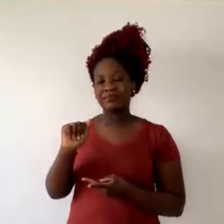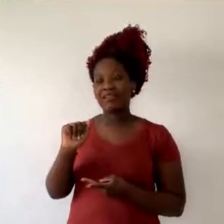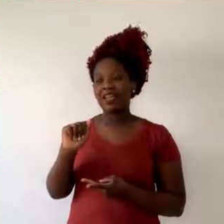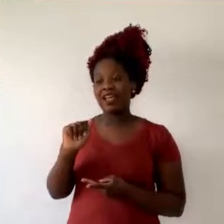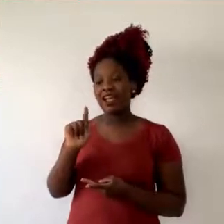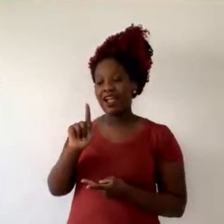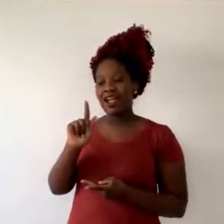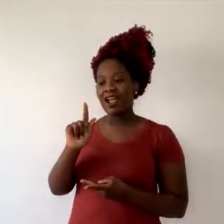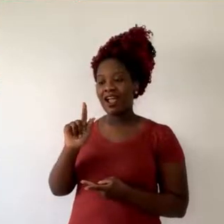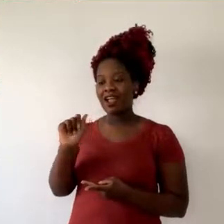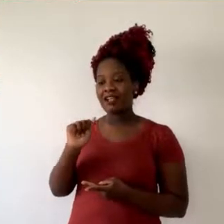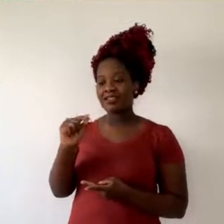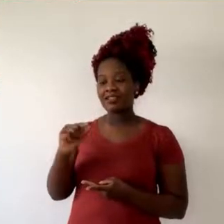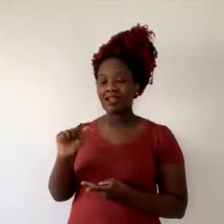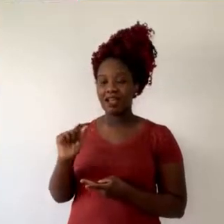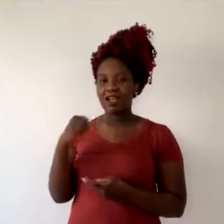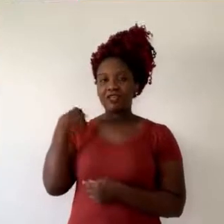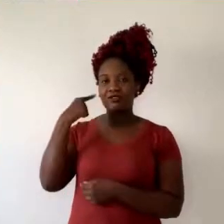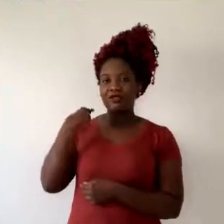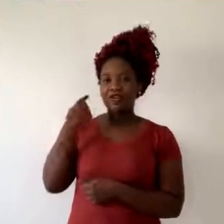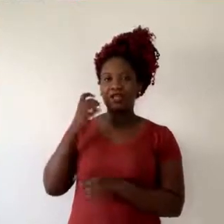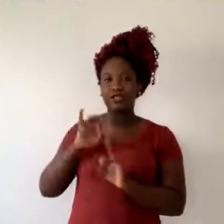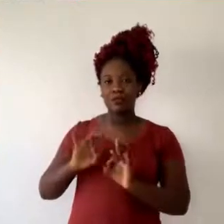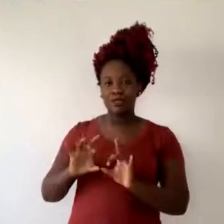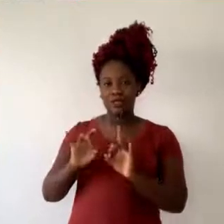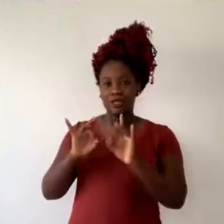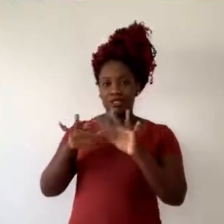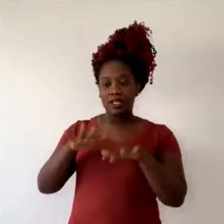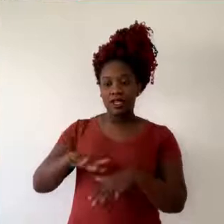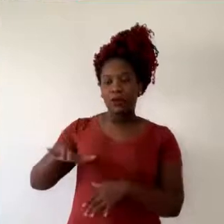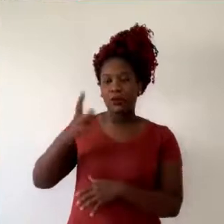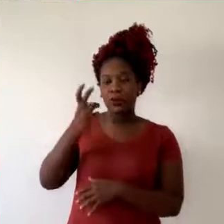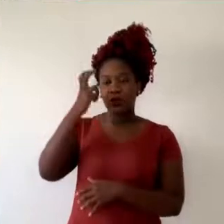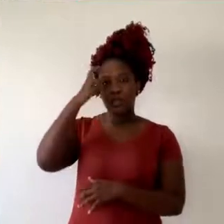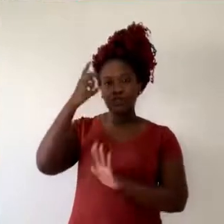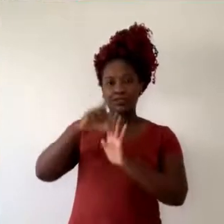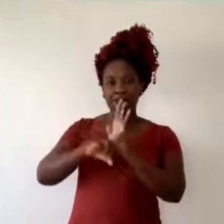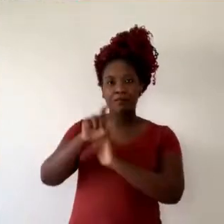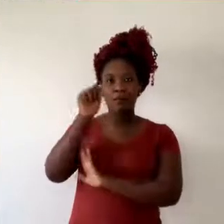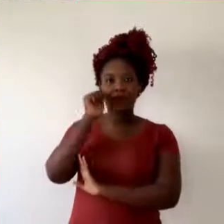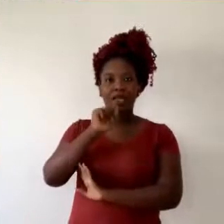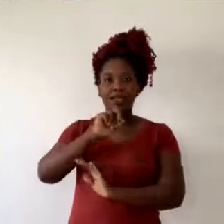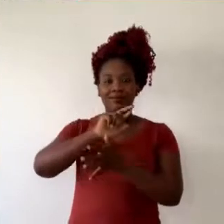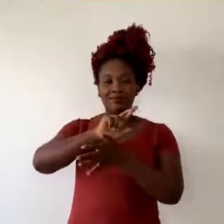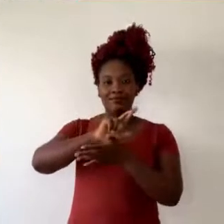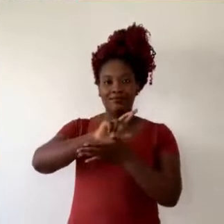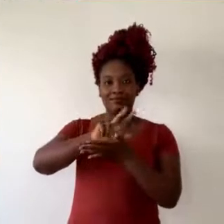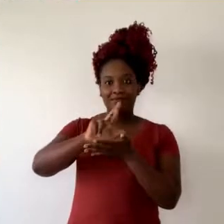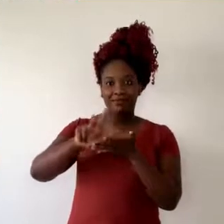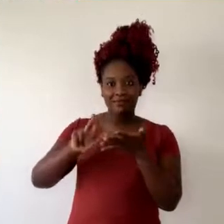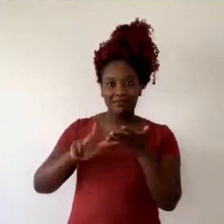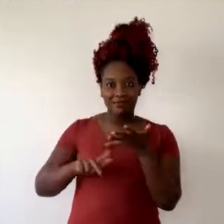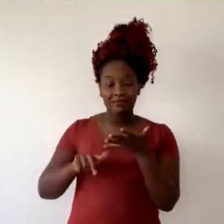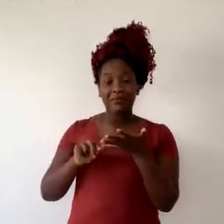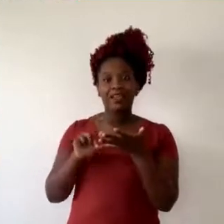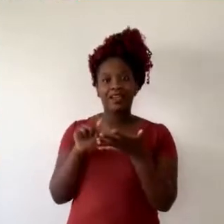lawyer, a specialist in cultural compliance, human rights, and diversity. She is